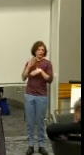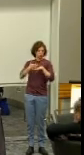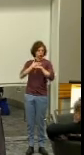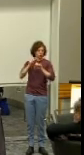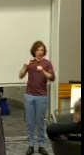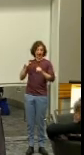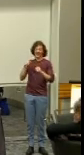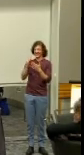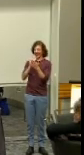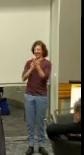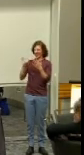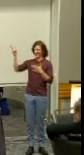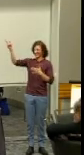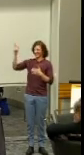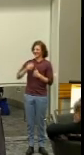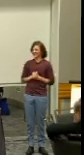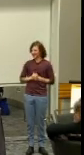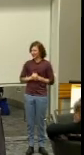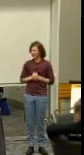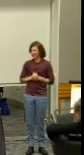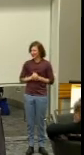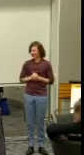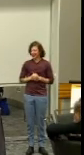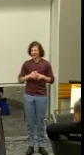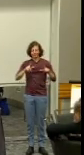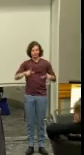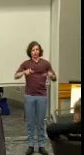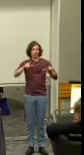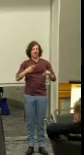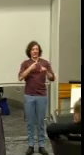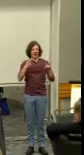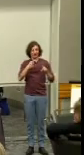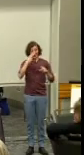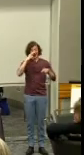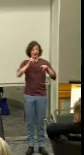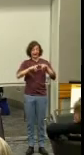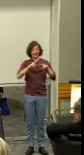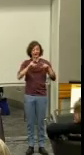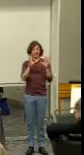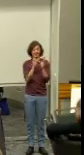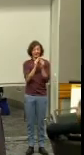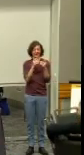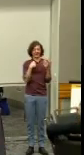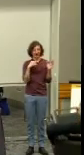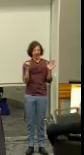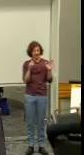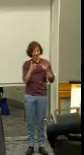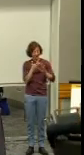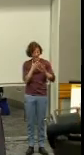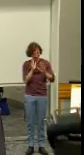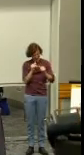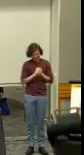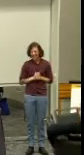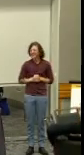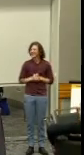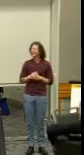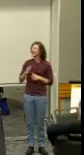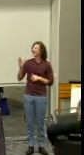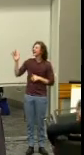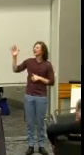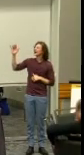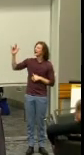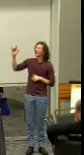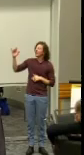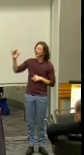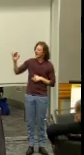This is a screenshot of that fun meeting that I also ran. This was done towards the end of our